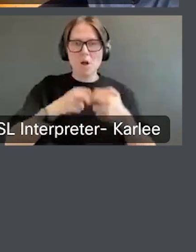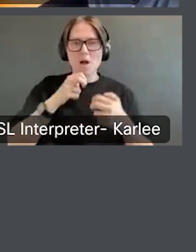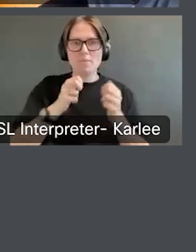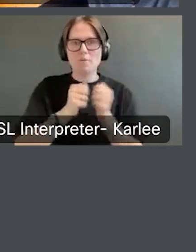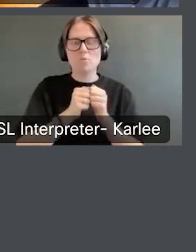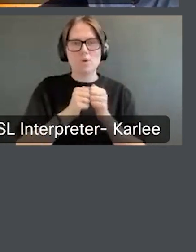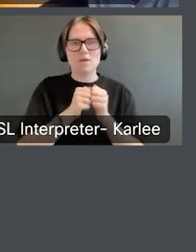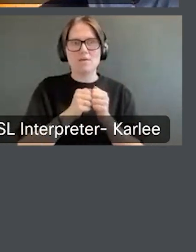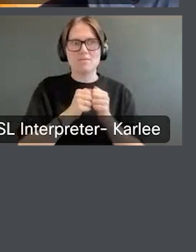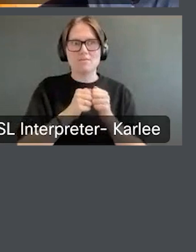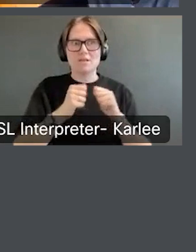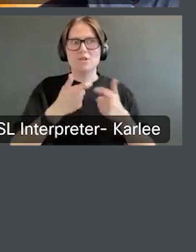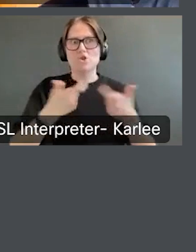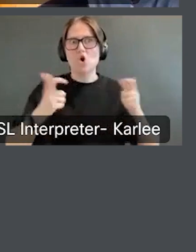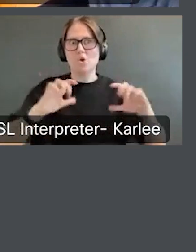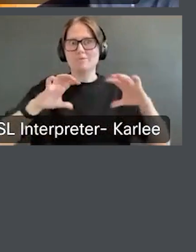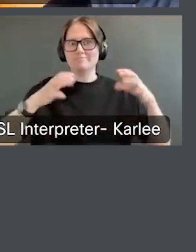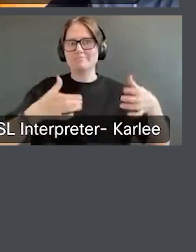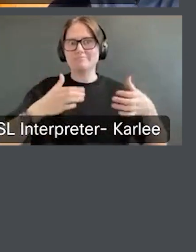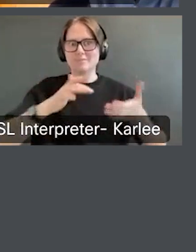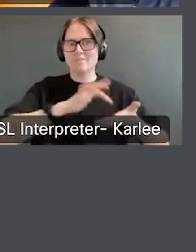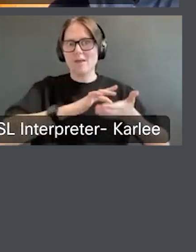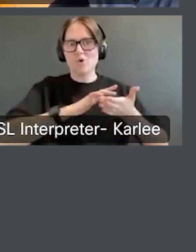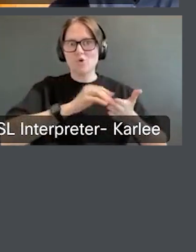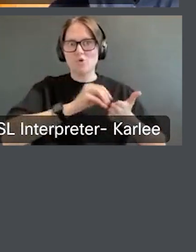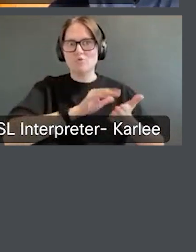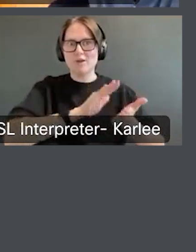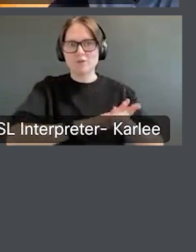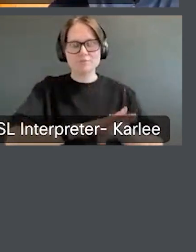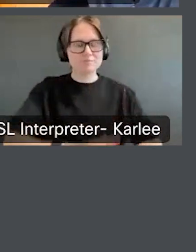have within a medical record.